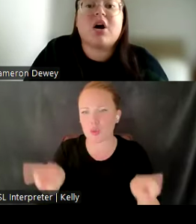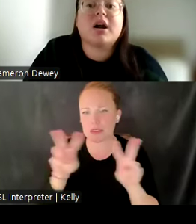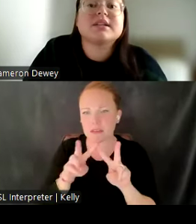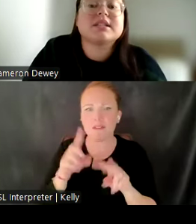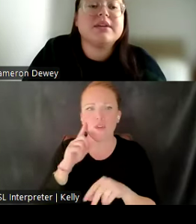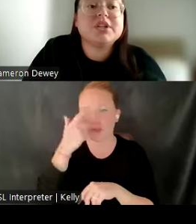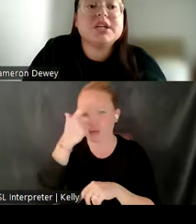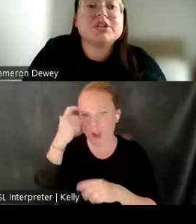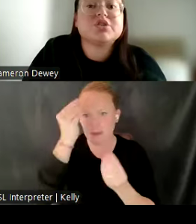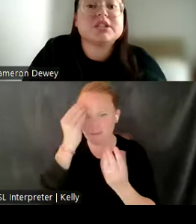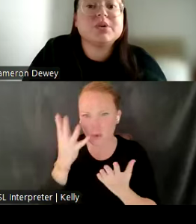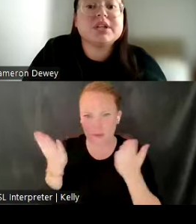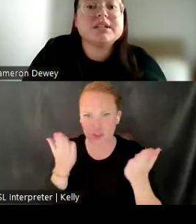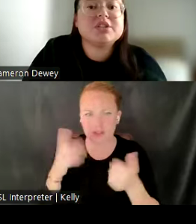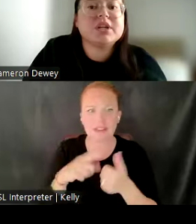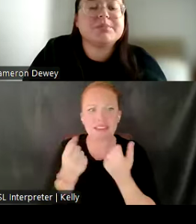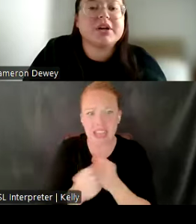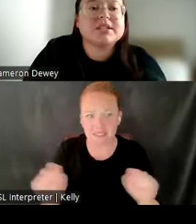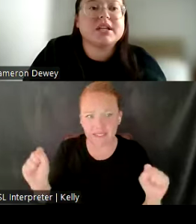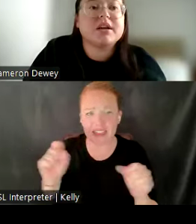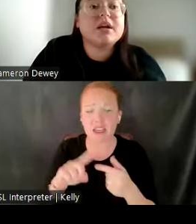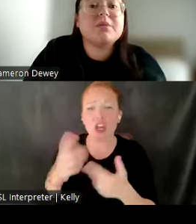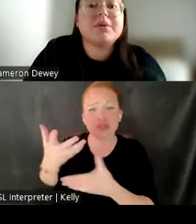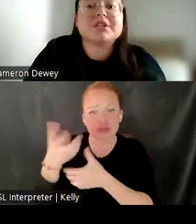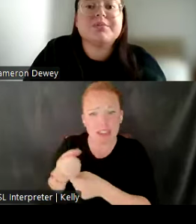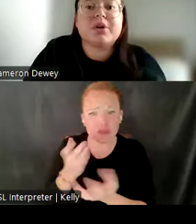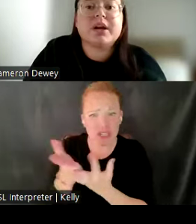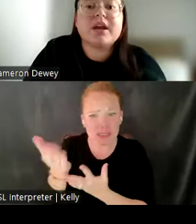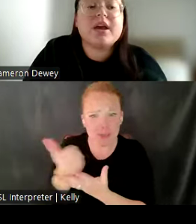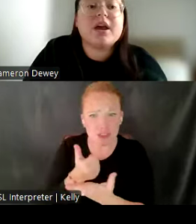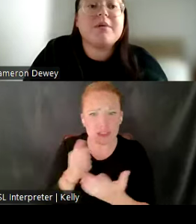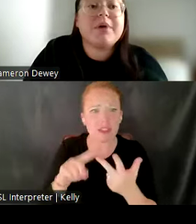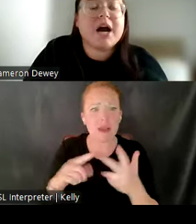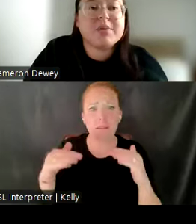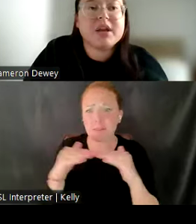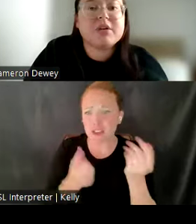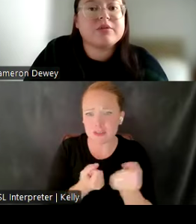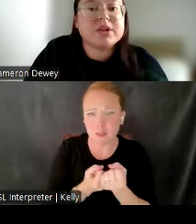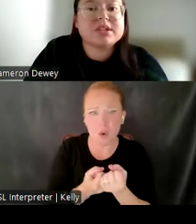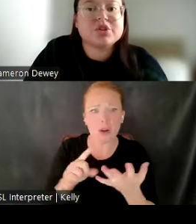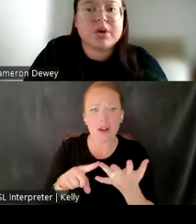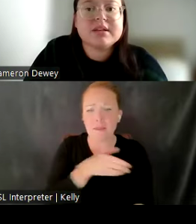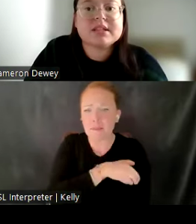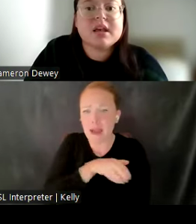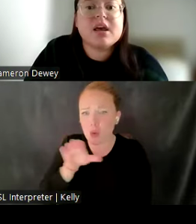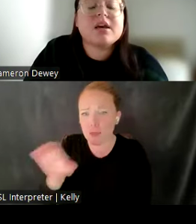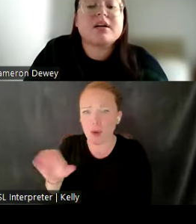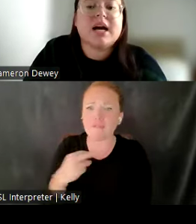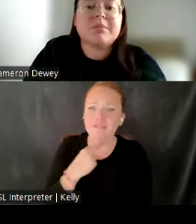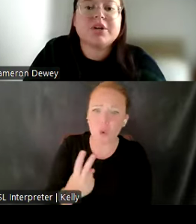services are safety, trustworthiness and transparency, peer support, empowerment or voice and